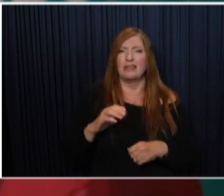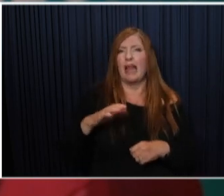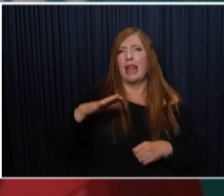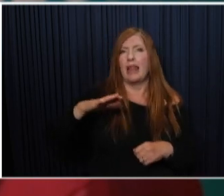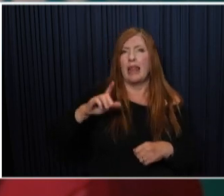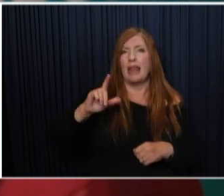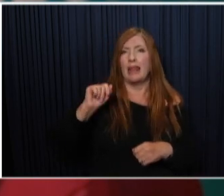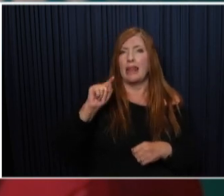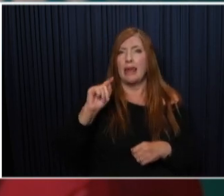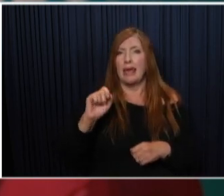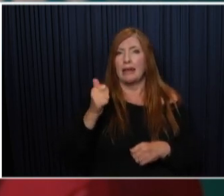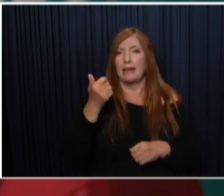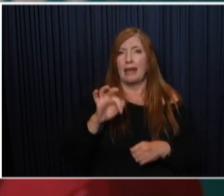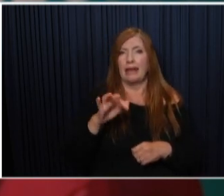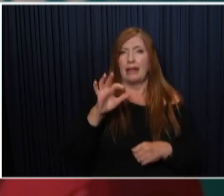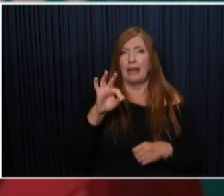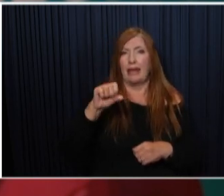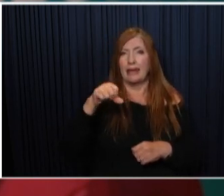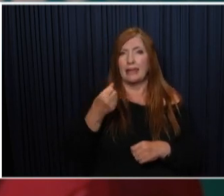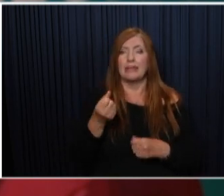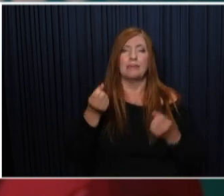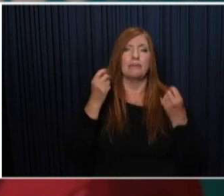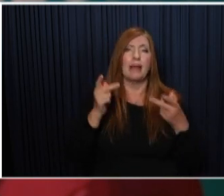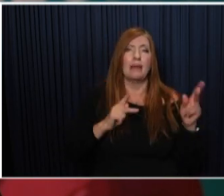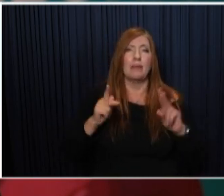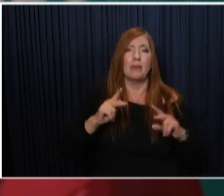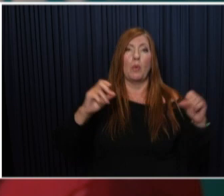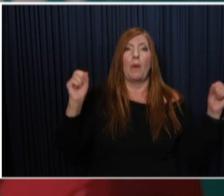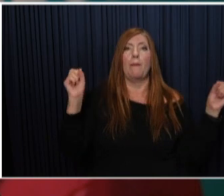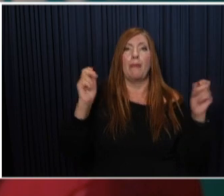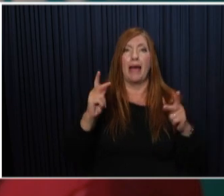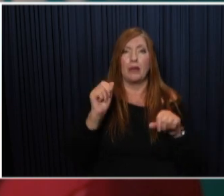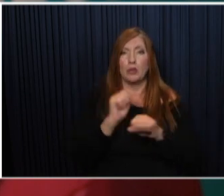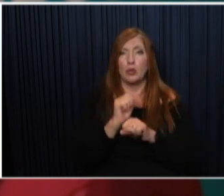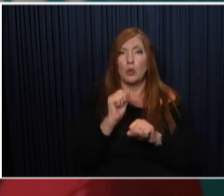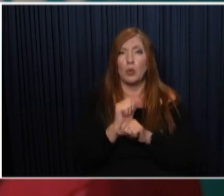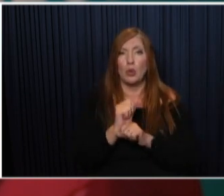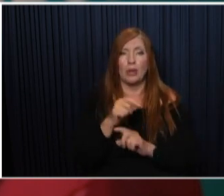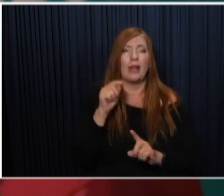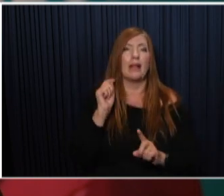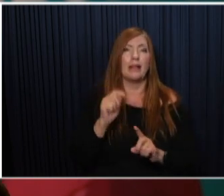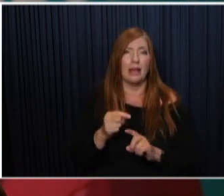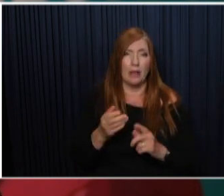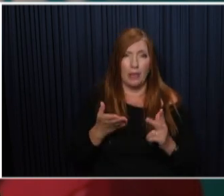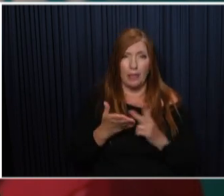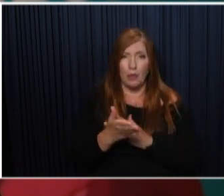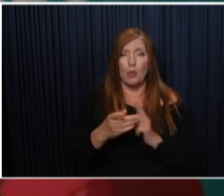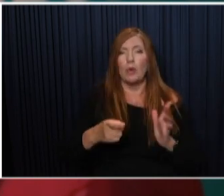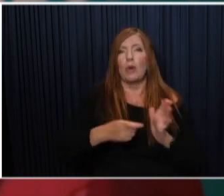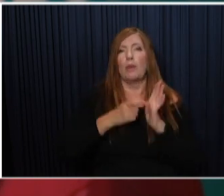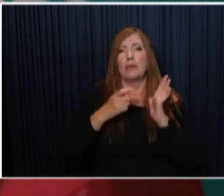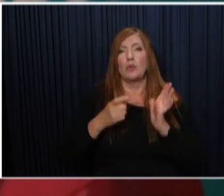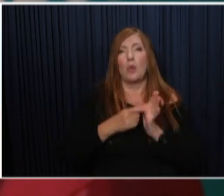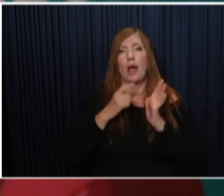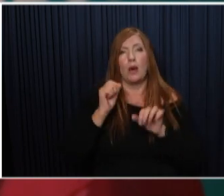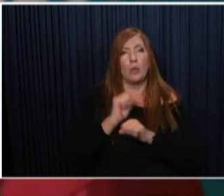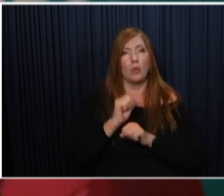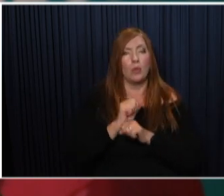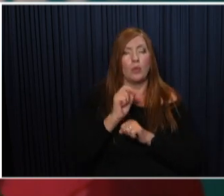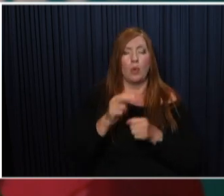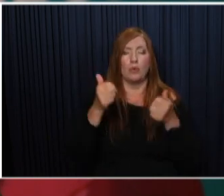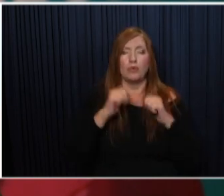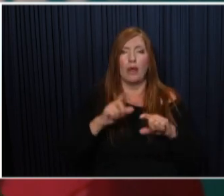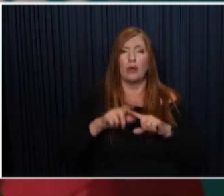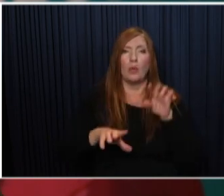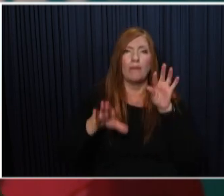1990s, that many people went back to work. At least they go through the requirements. They have to be working or trying to find